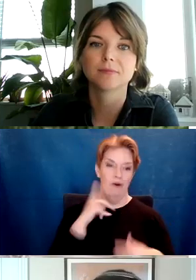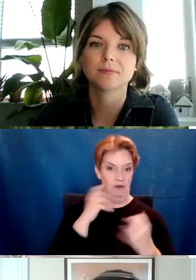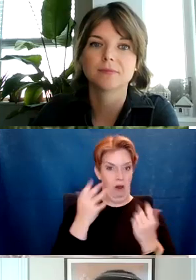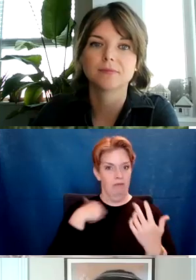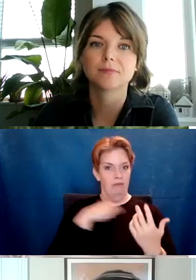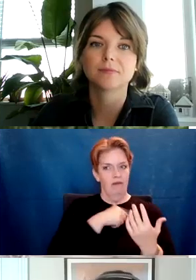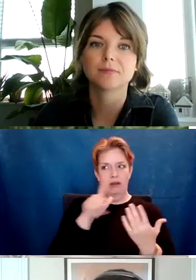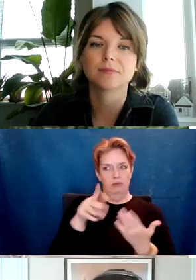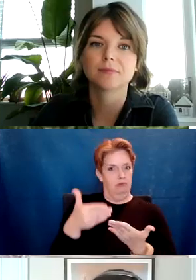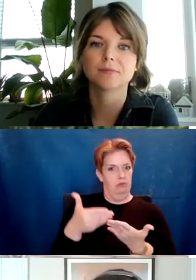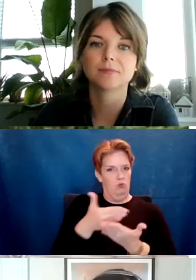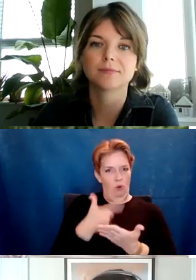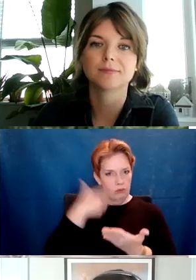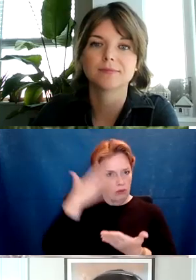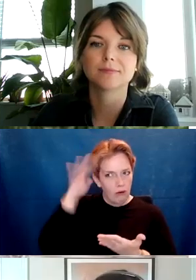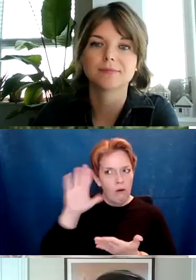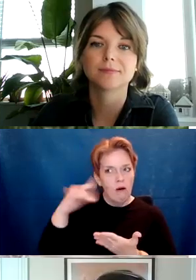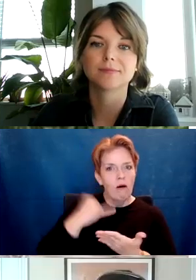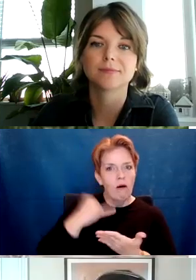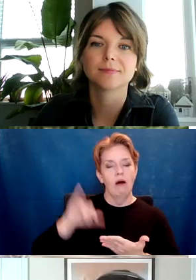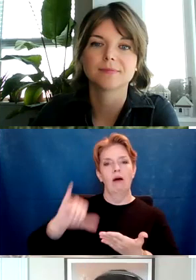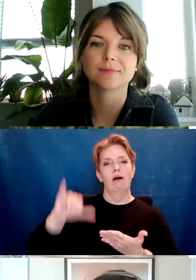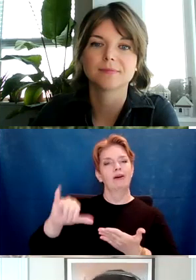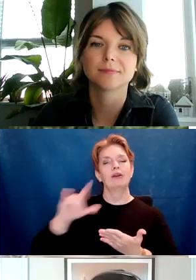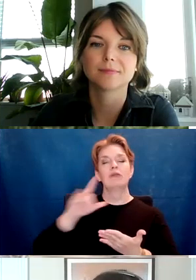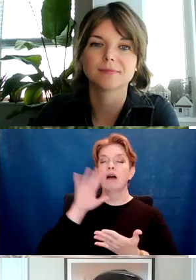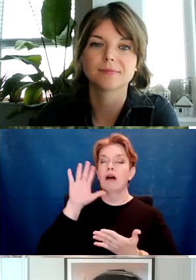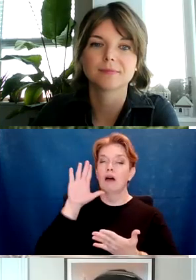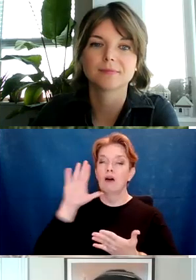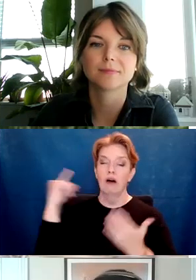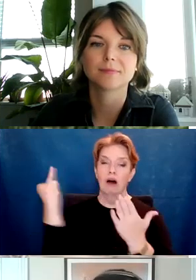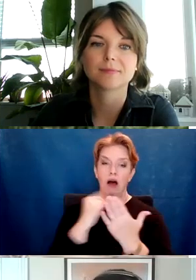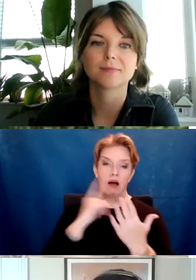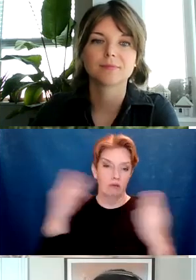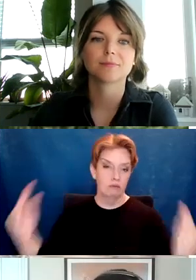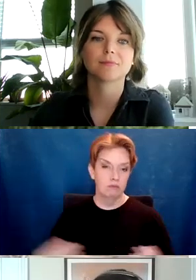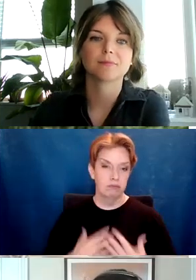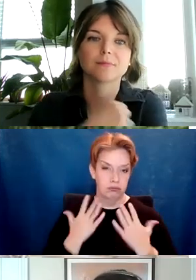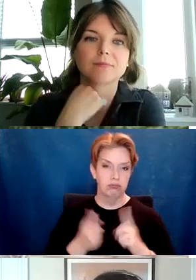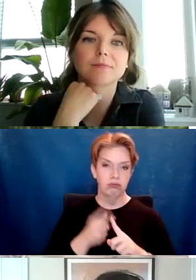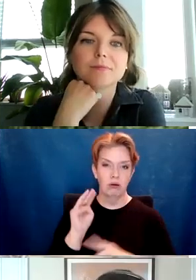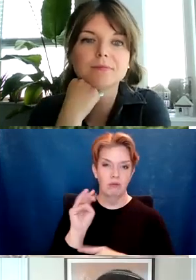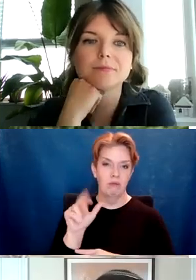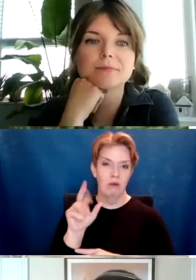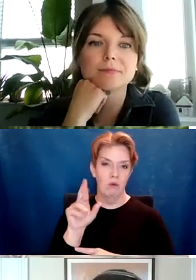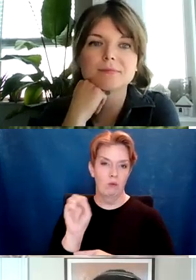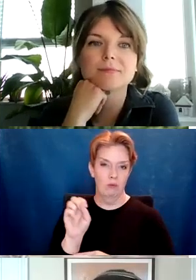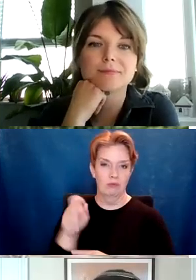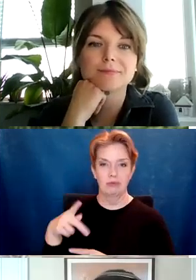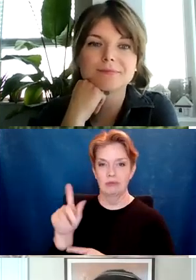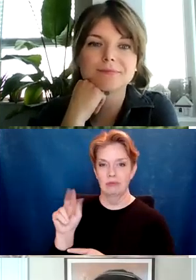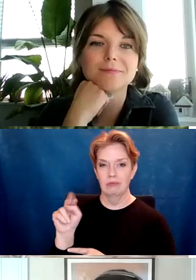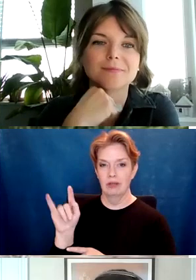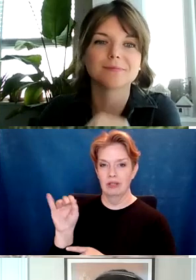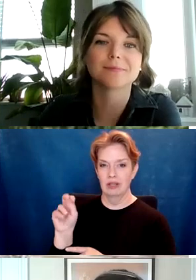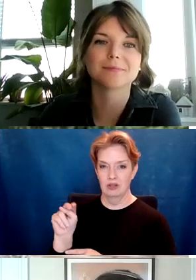but hopefully not the last glimpse, at the moving, inspiring work she created at Melrose Plantation. While I have known Hunter's